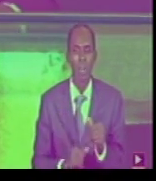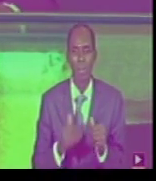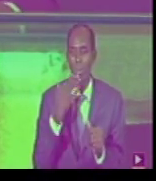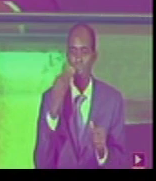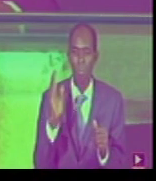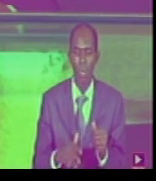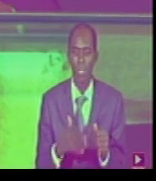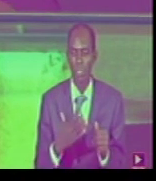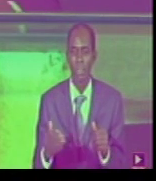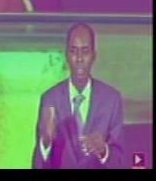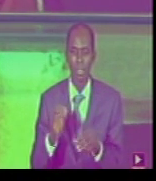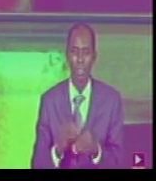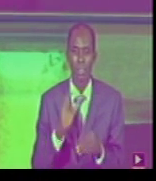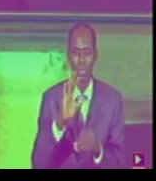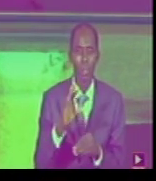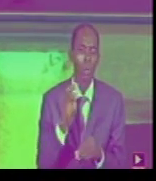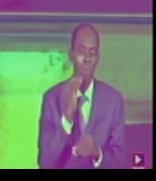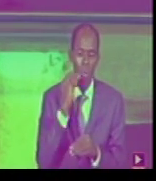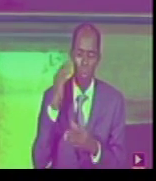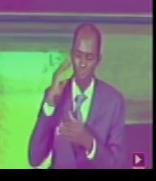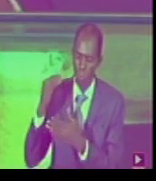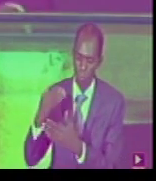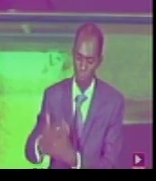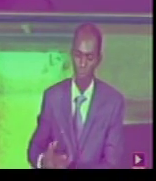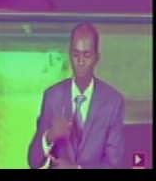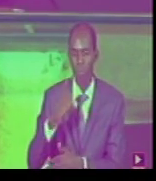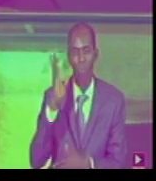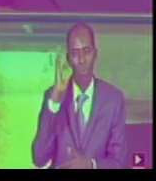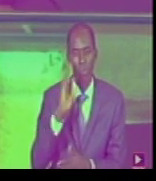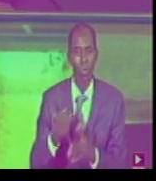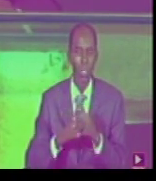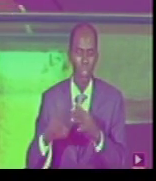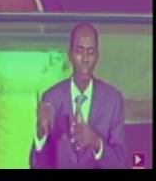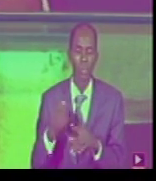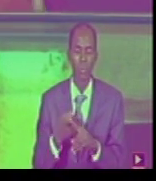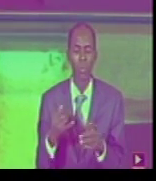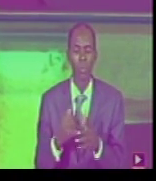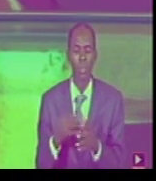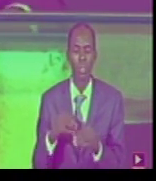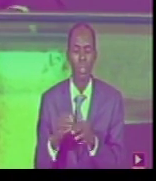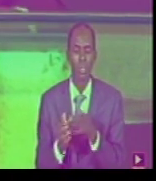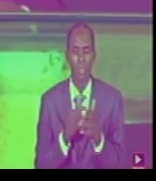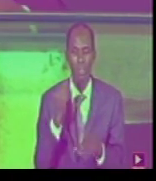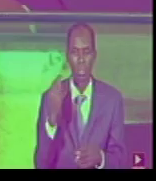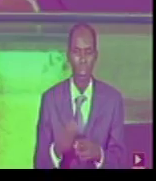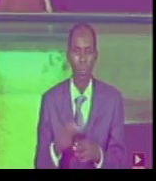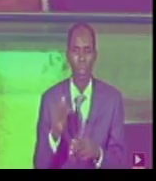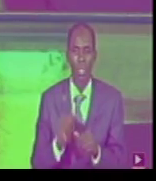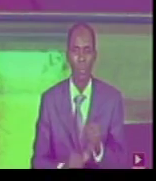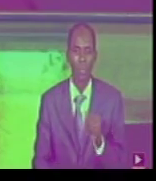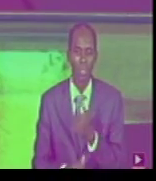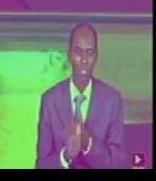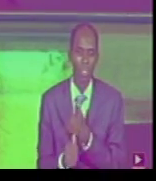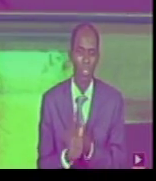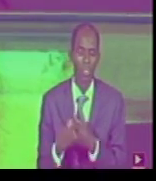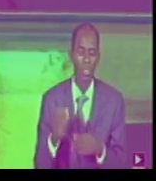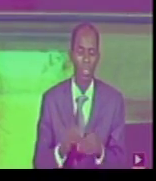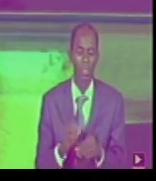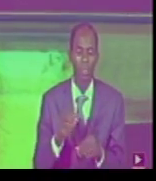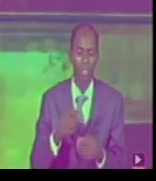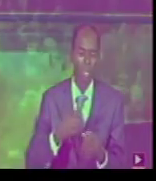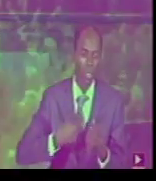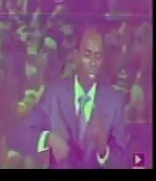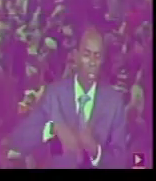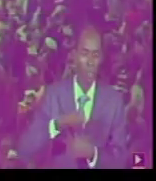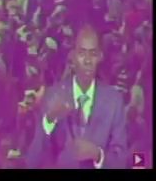community, you'll escape. Every hazard, Every danger in your community, you